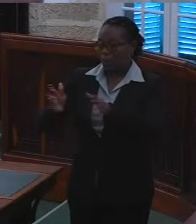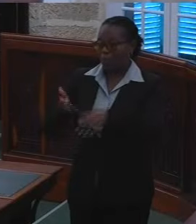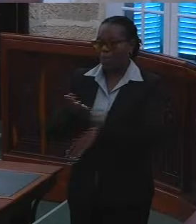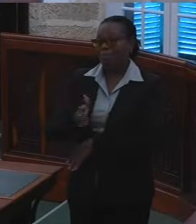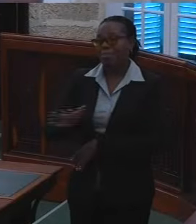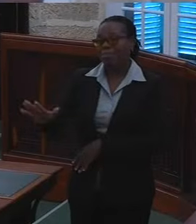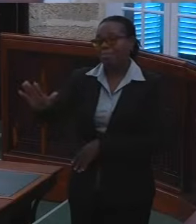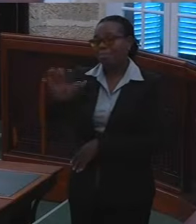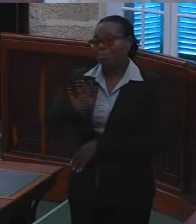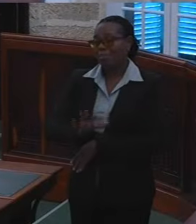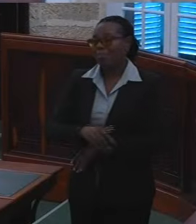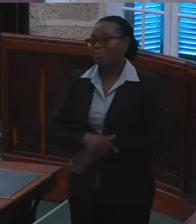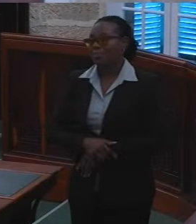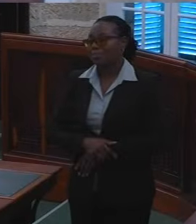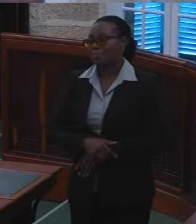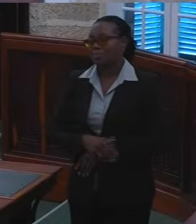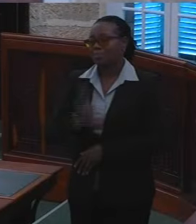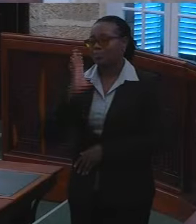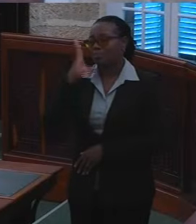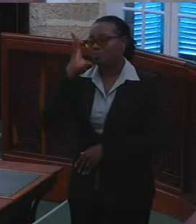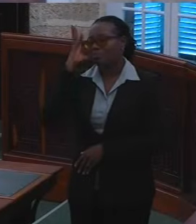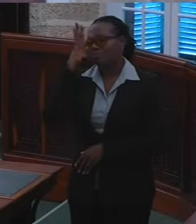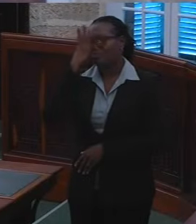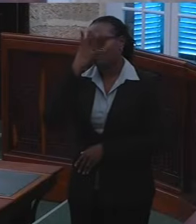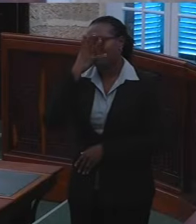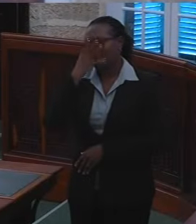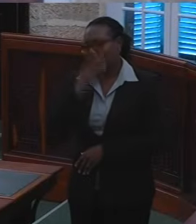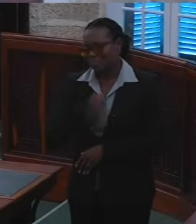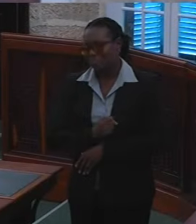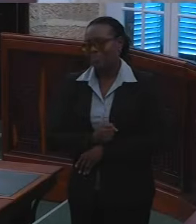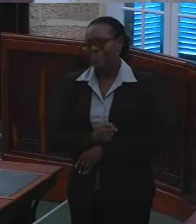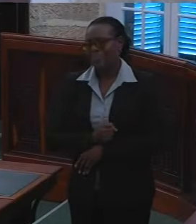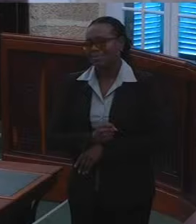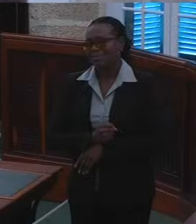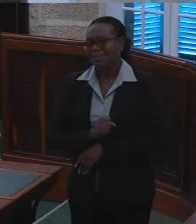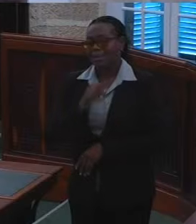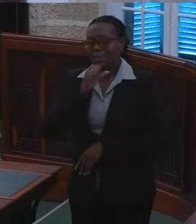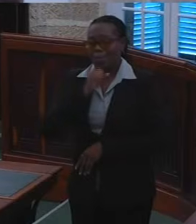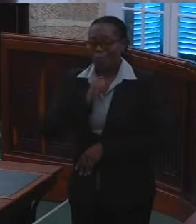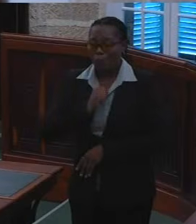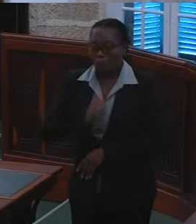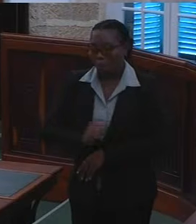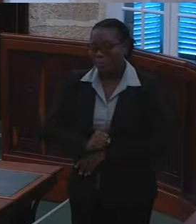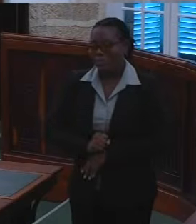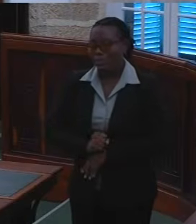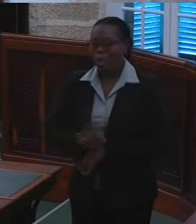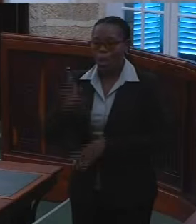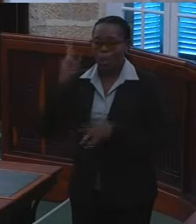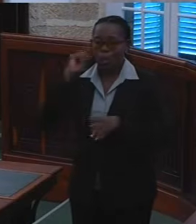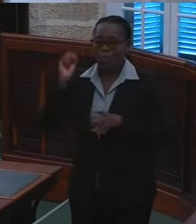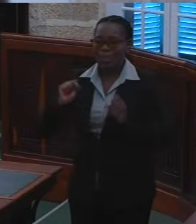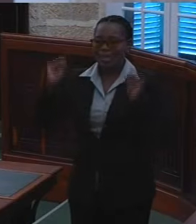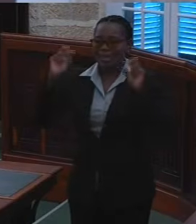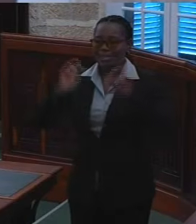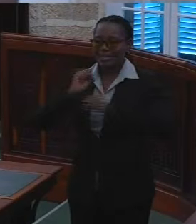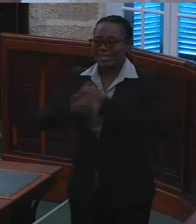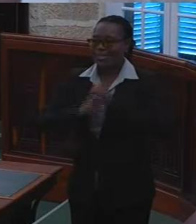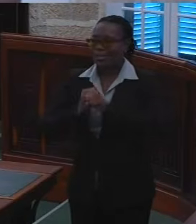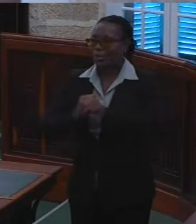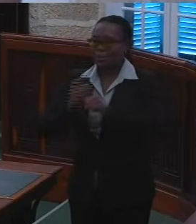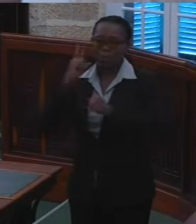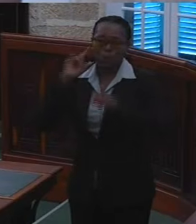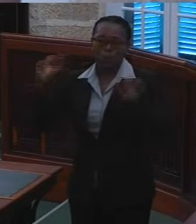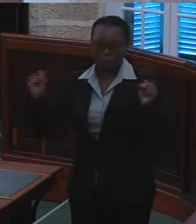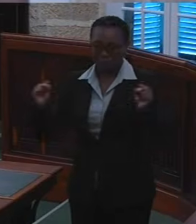beautiful persons living in the golden years to carry their candle and light up the world. Mr. Speaker,